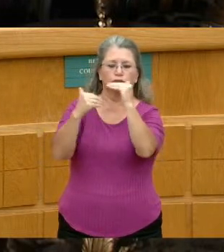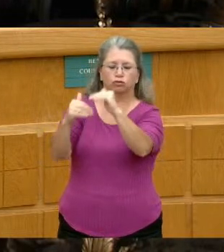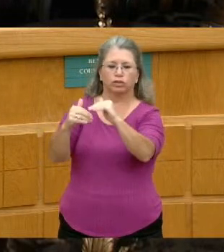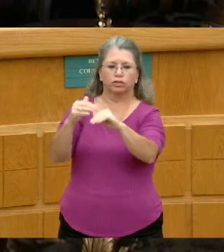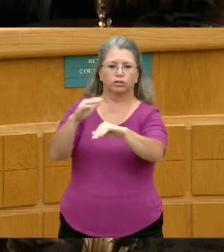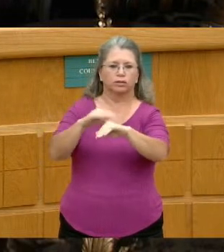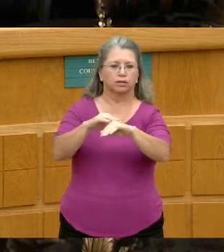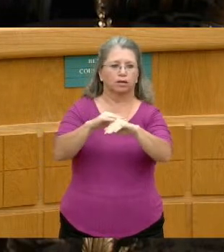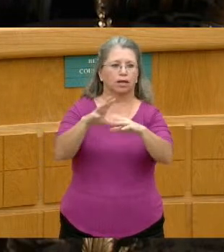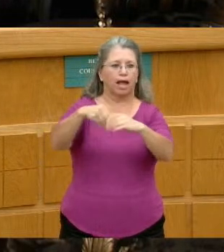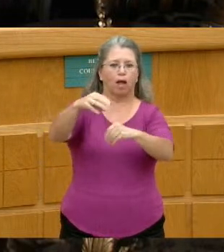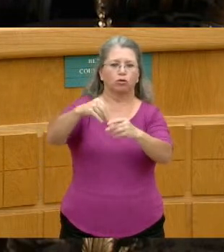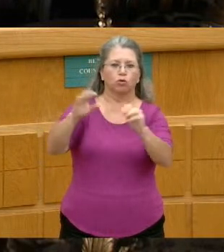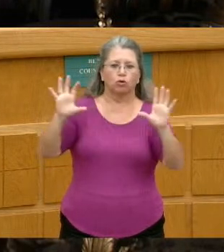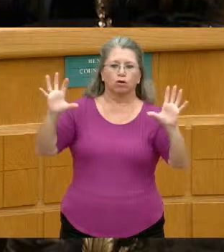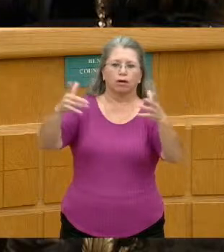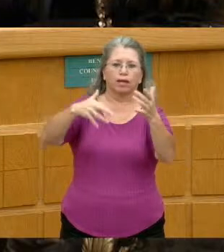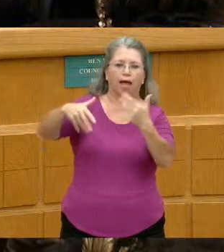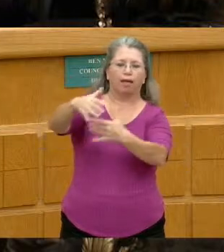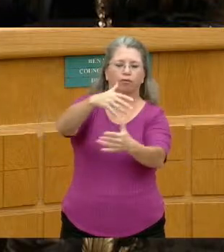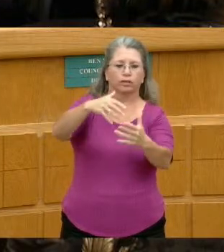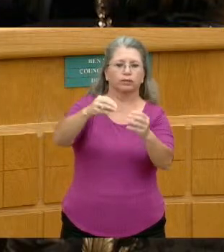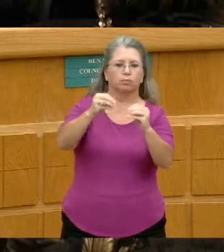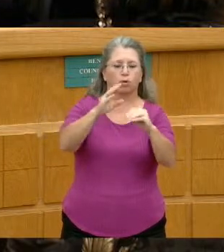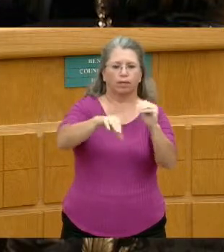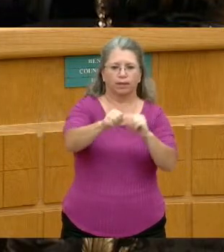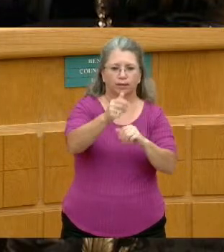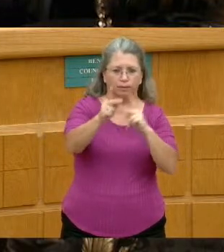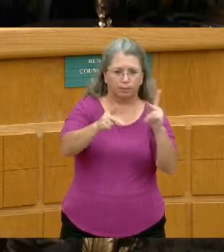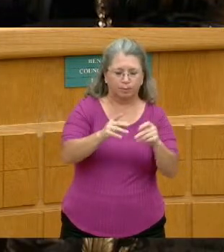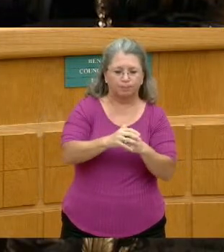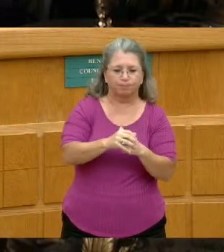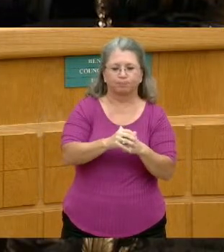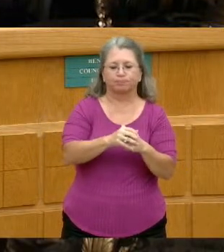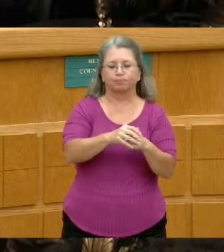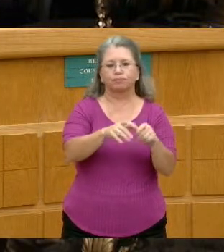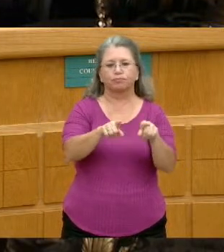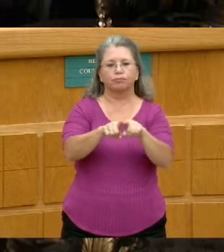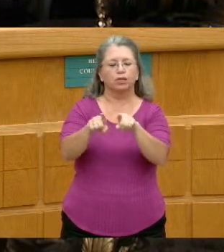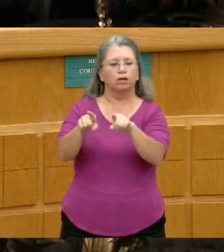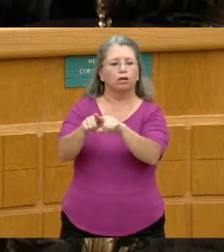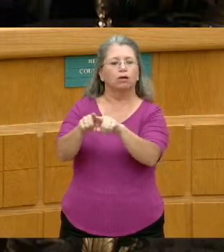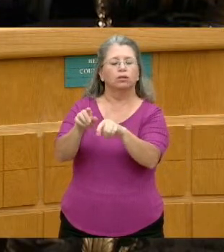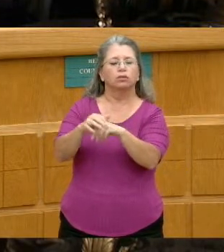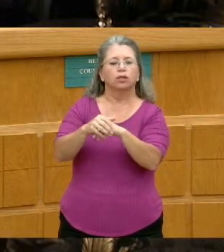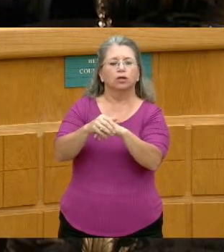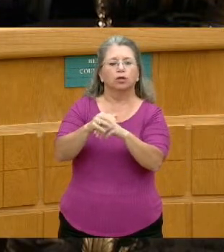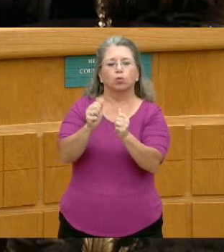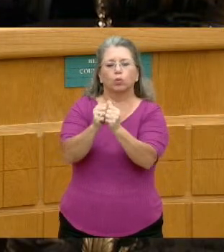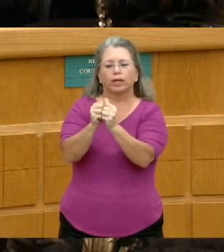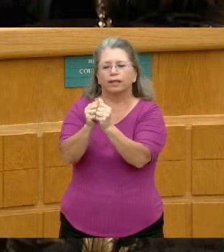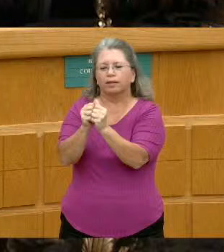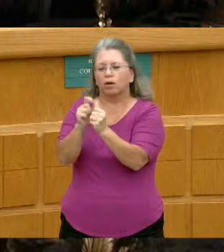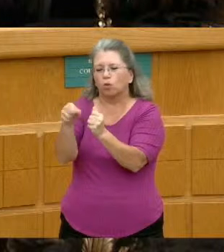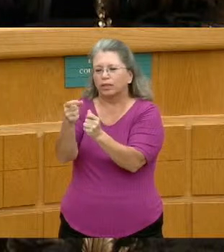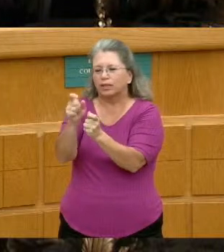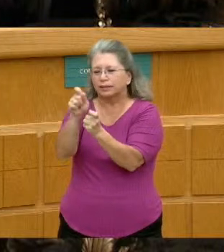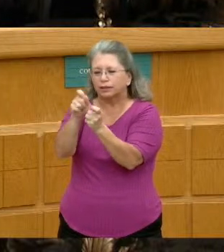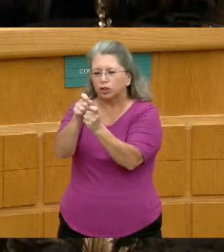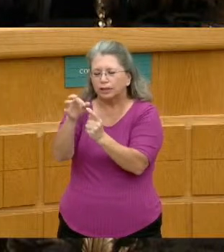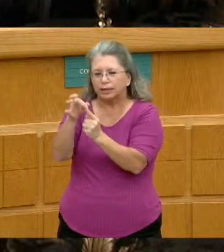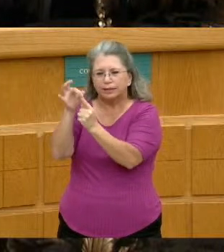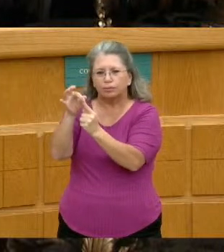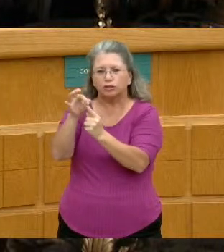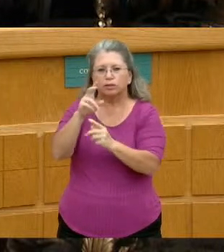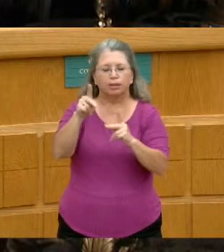making it mandatory that with certain exceptions, people cannot be in groups larger than 10 and must maintain 6 feet